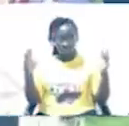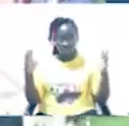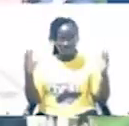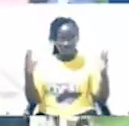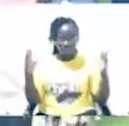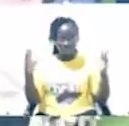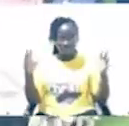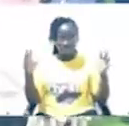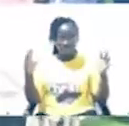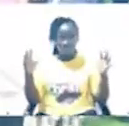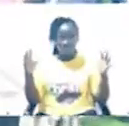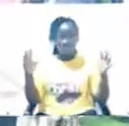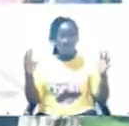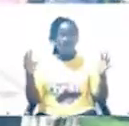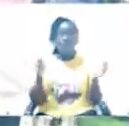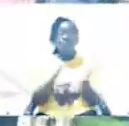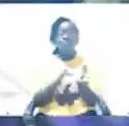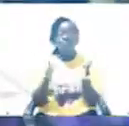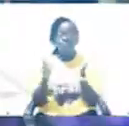All over from the back.